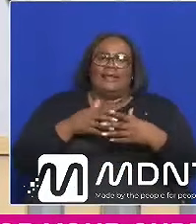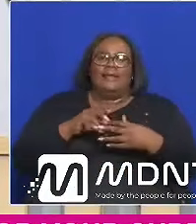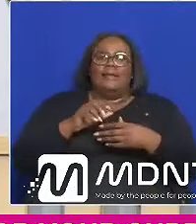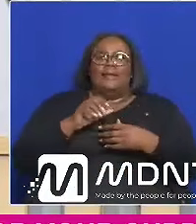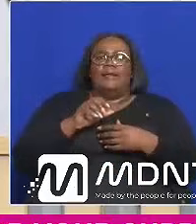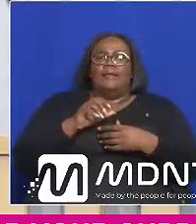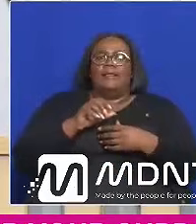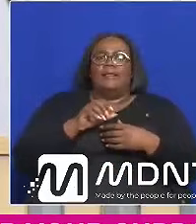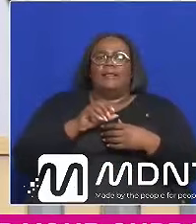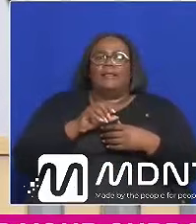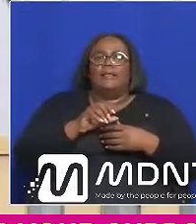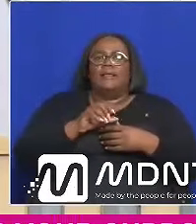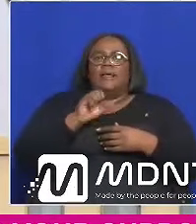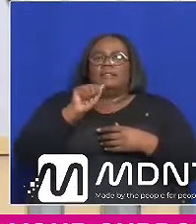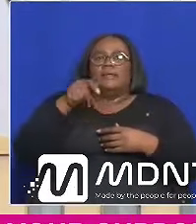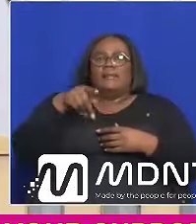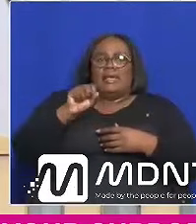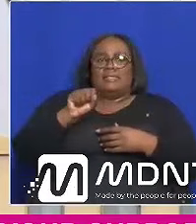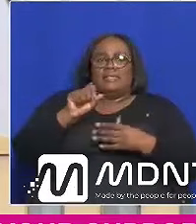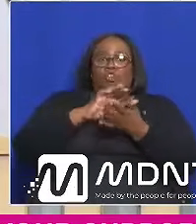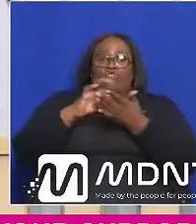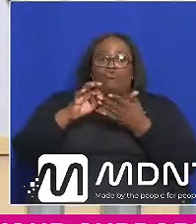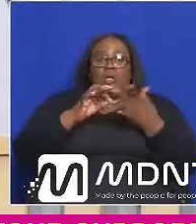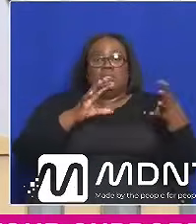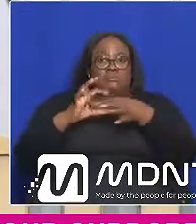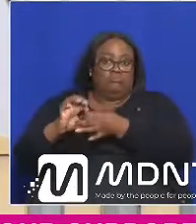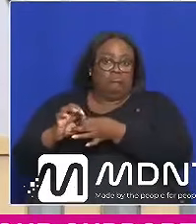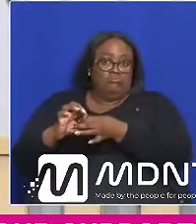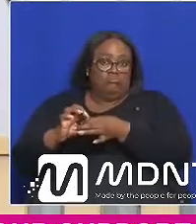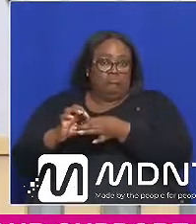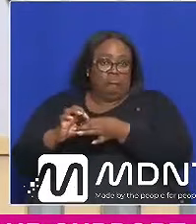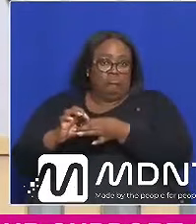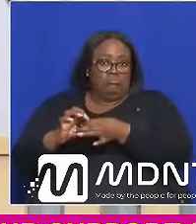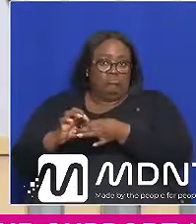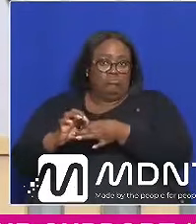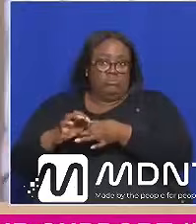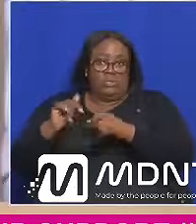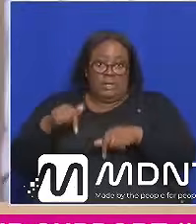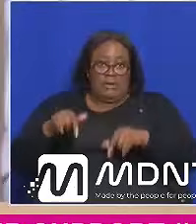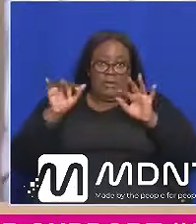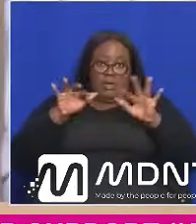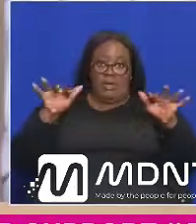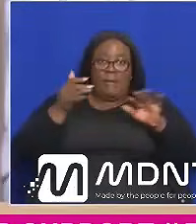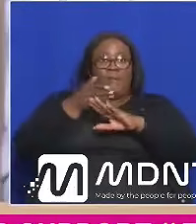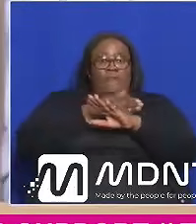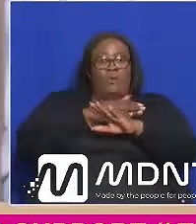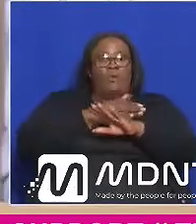in public before I deal with it in court. But you recall that the chair pointed out